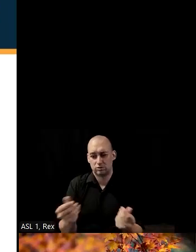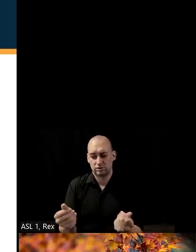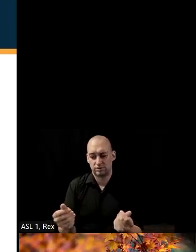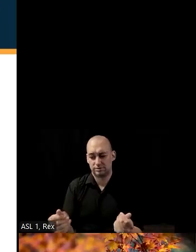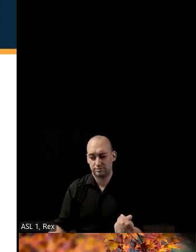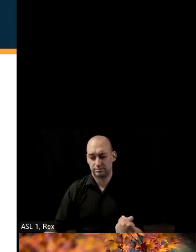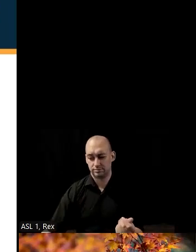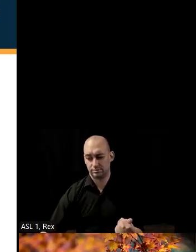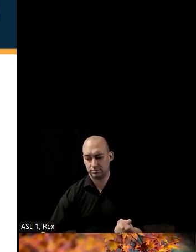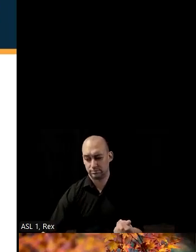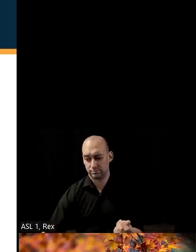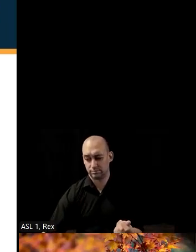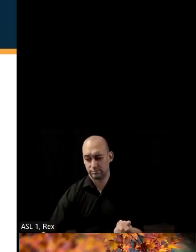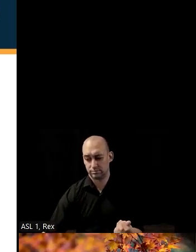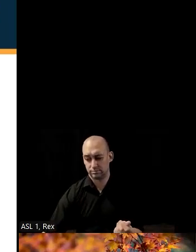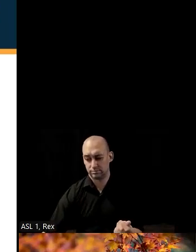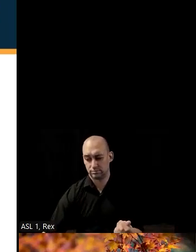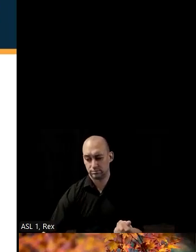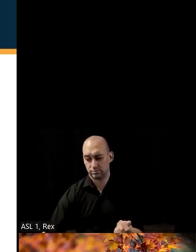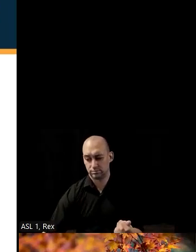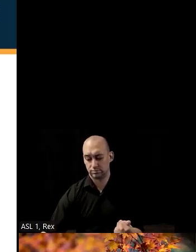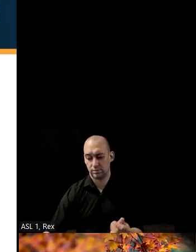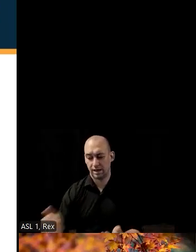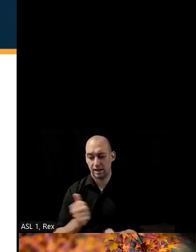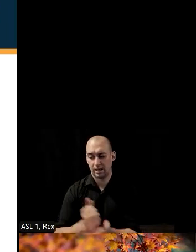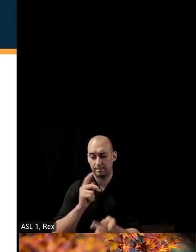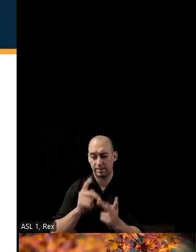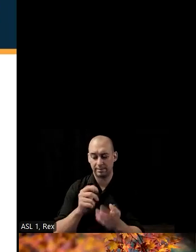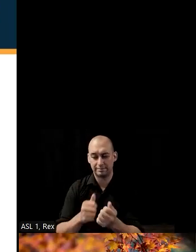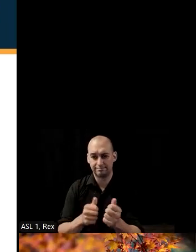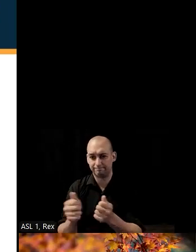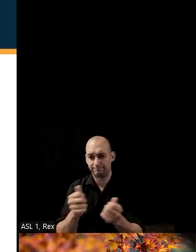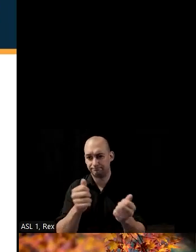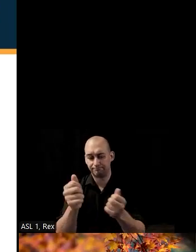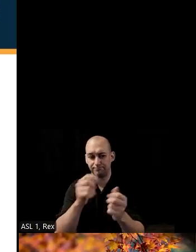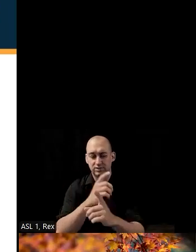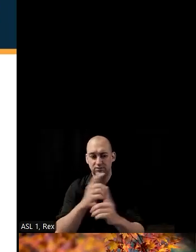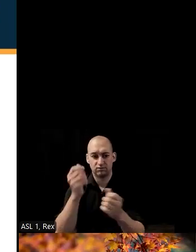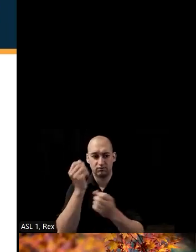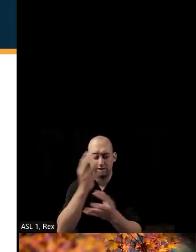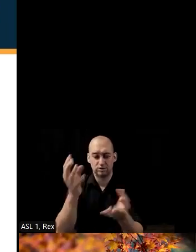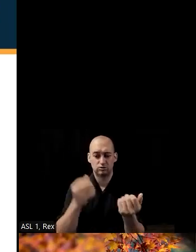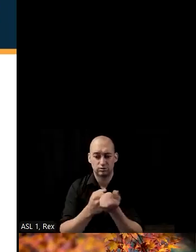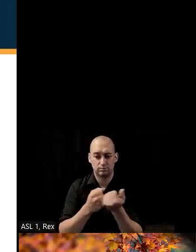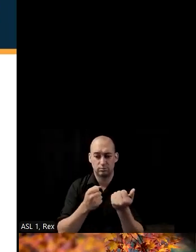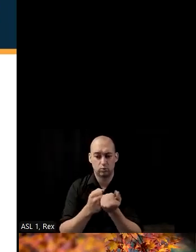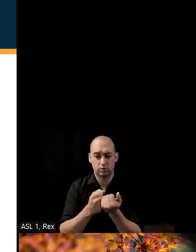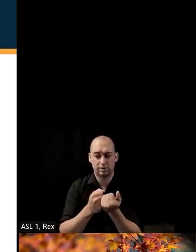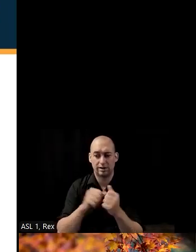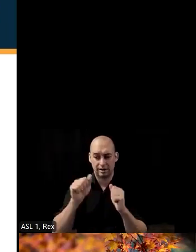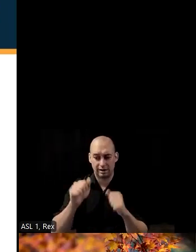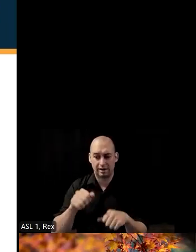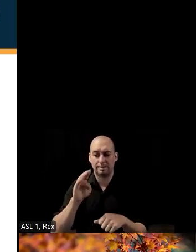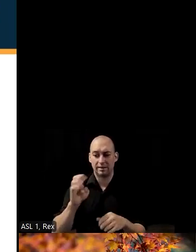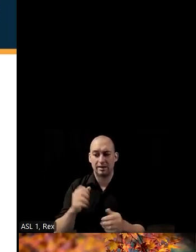will help people navigate information about different services and supports that could be helpful